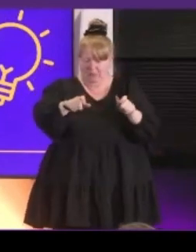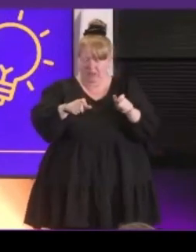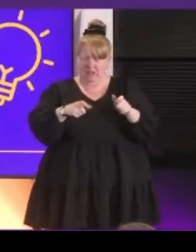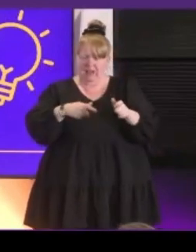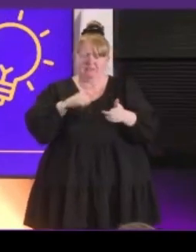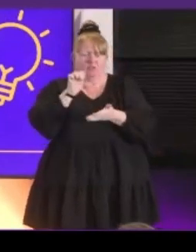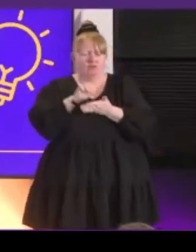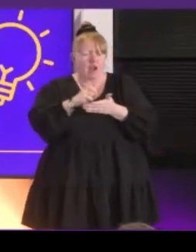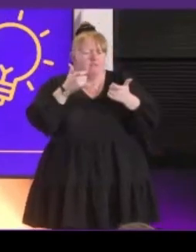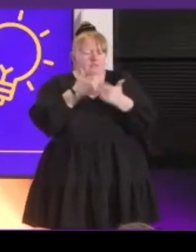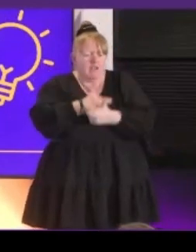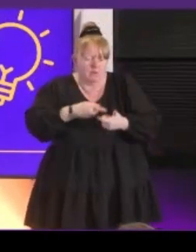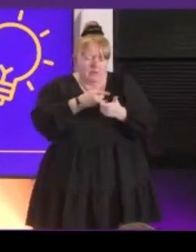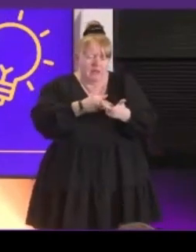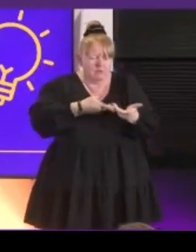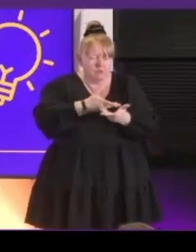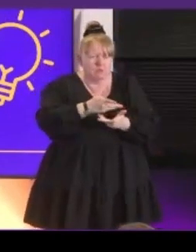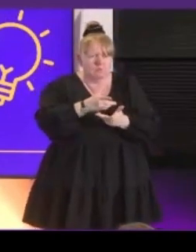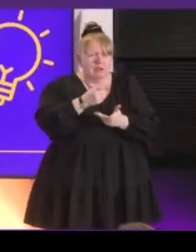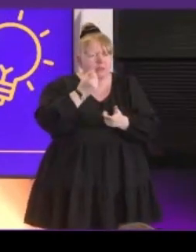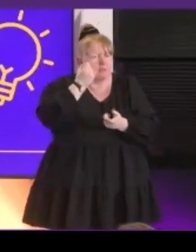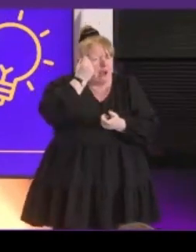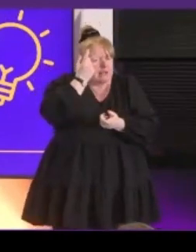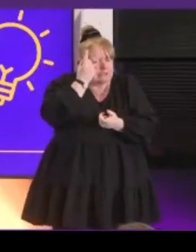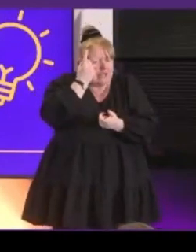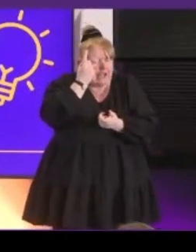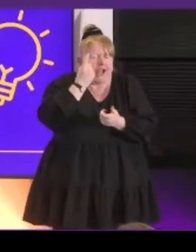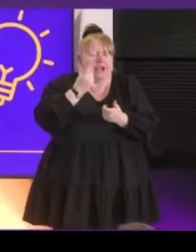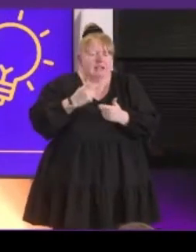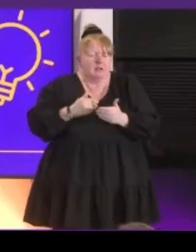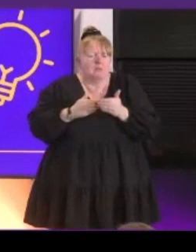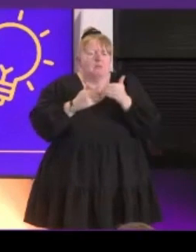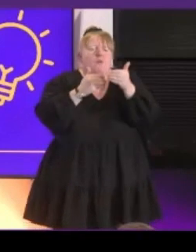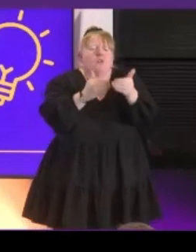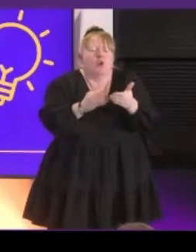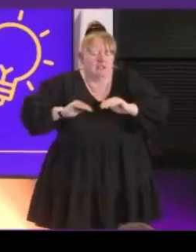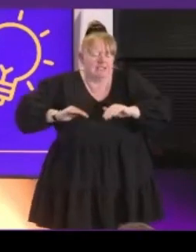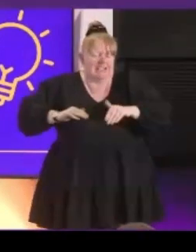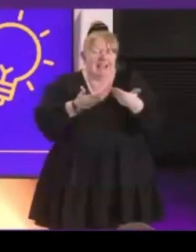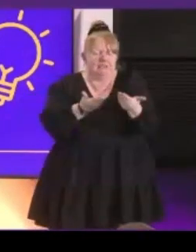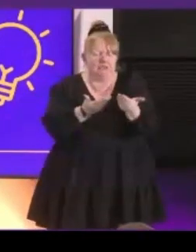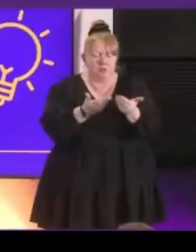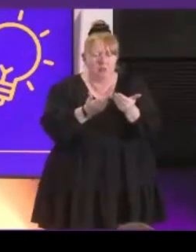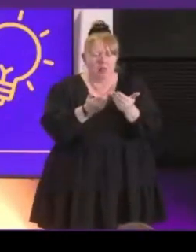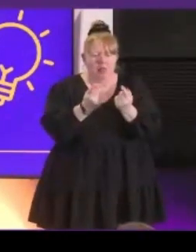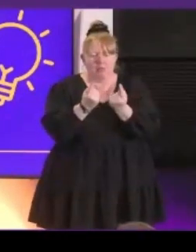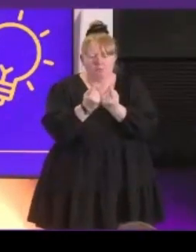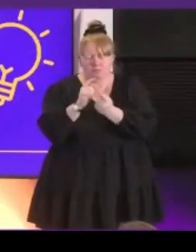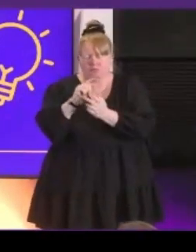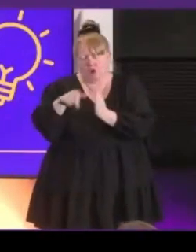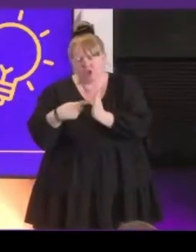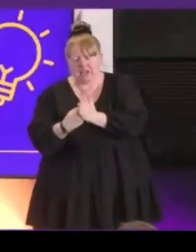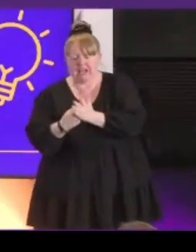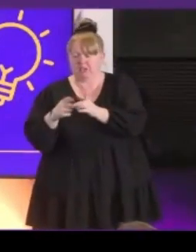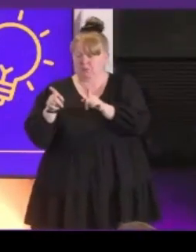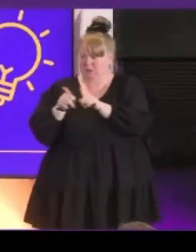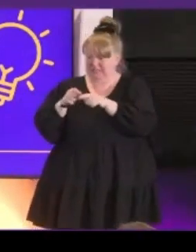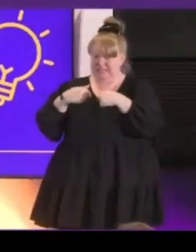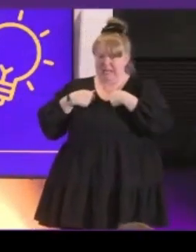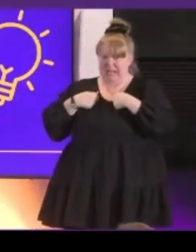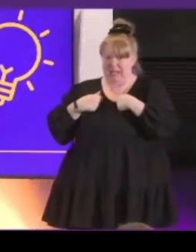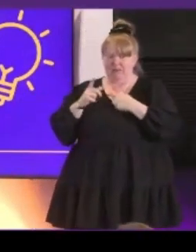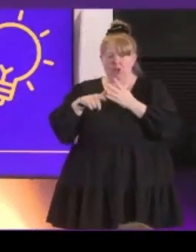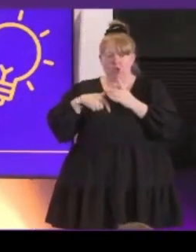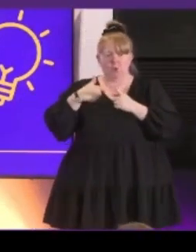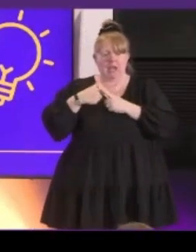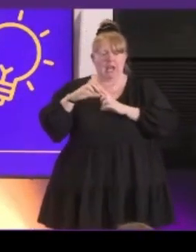fun with them to get, to drive their understanding and move them on to what is a deliverable the next time they're thinking it. We did the same with our UK